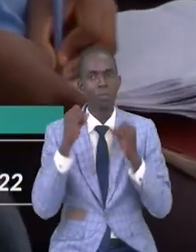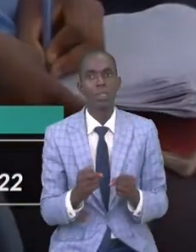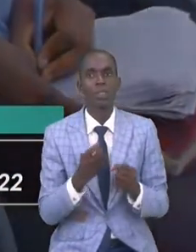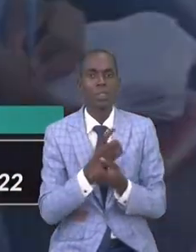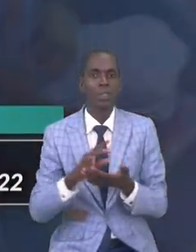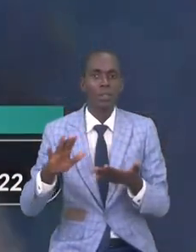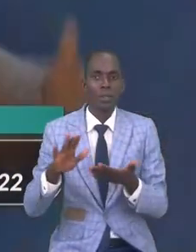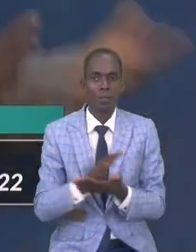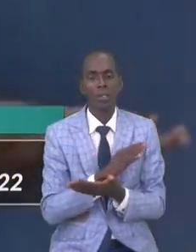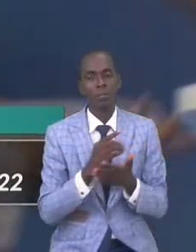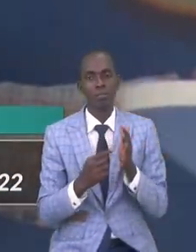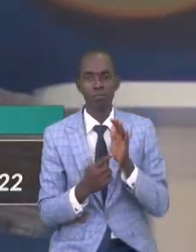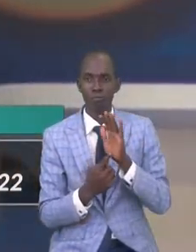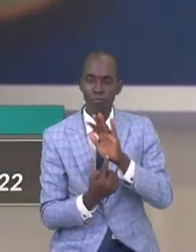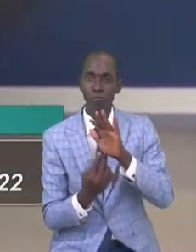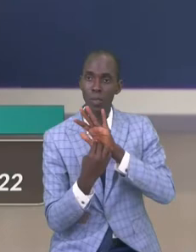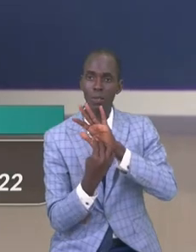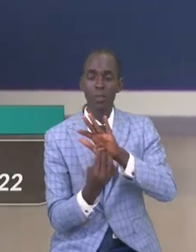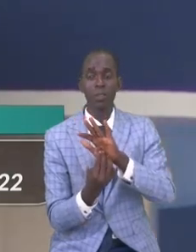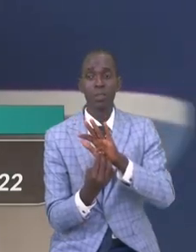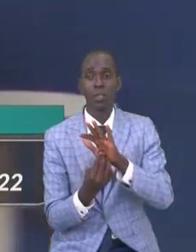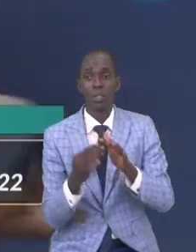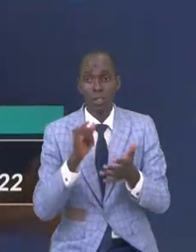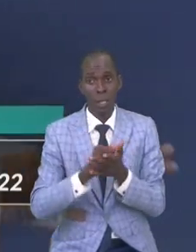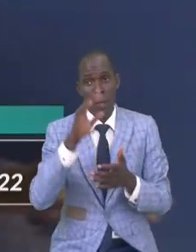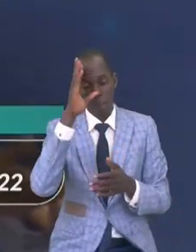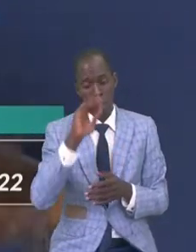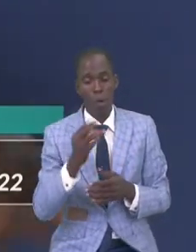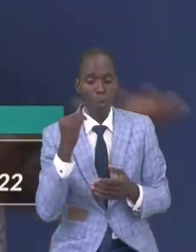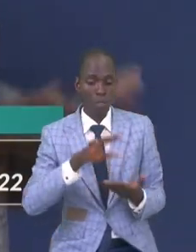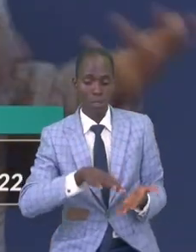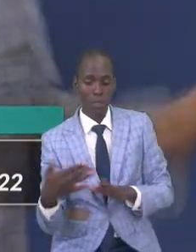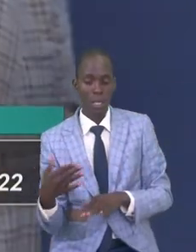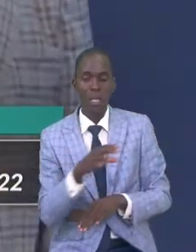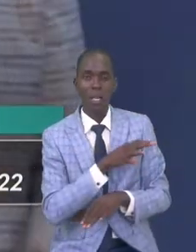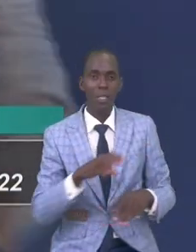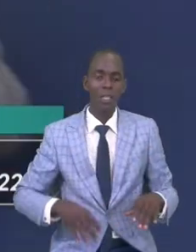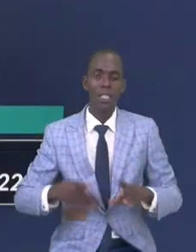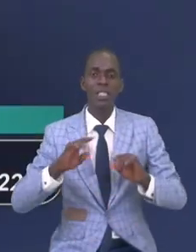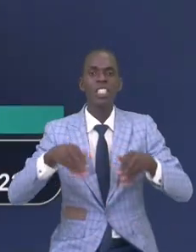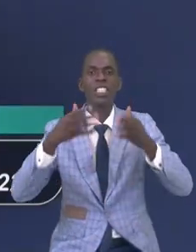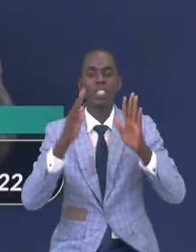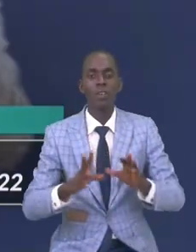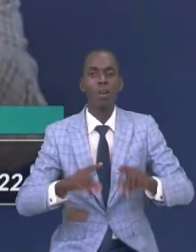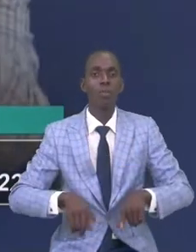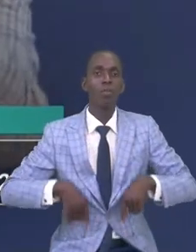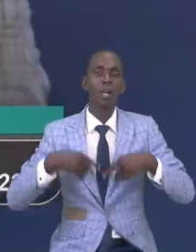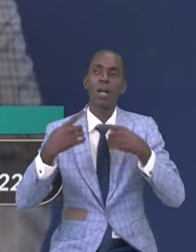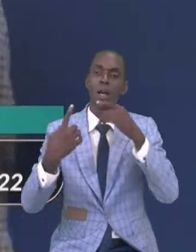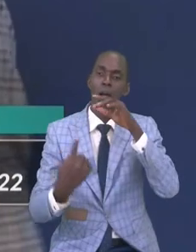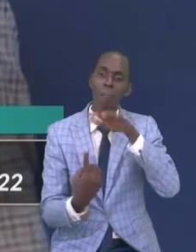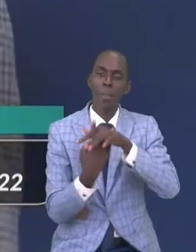divine manifestation. He was dead, and Christ, the giver of life, came and gave